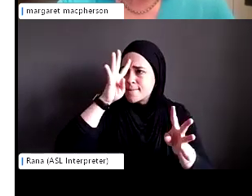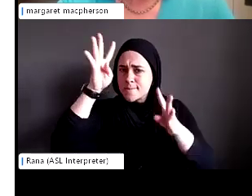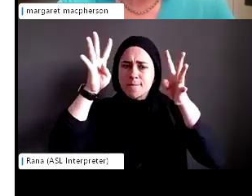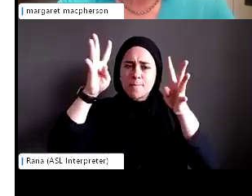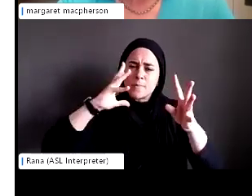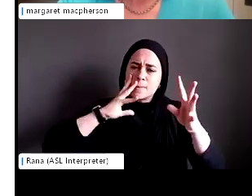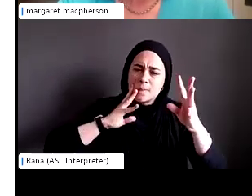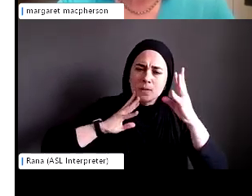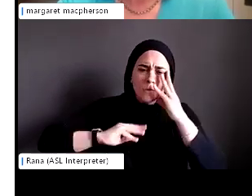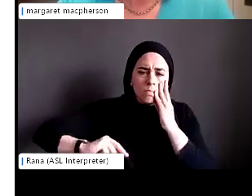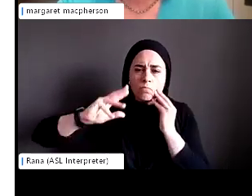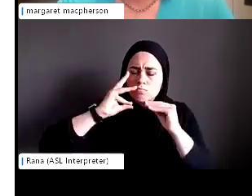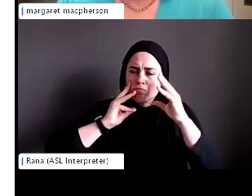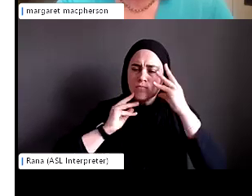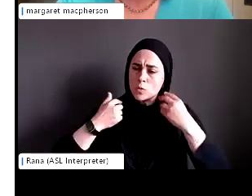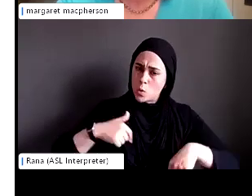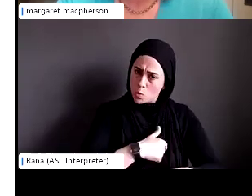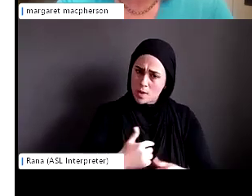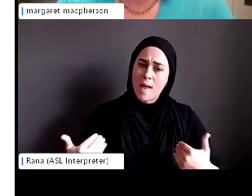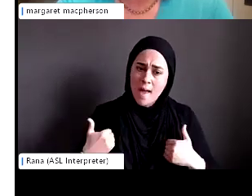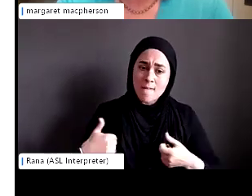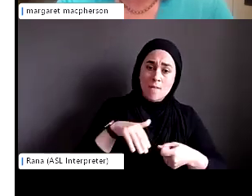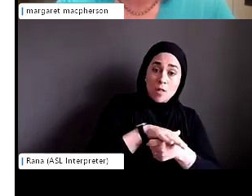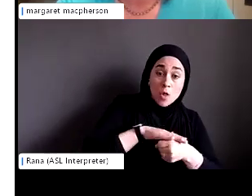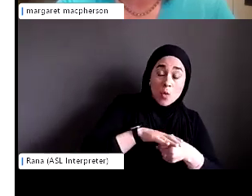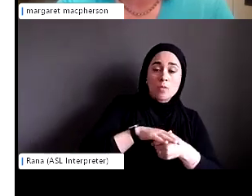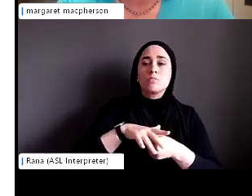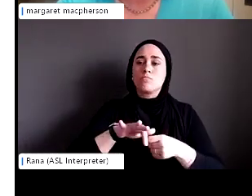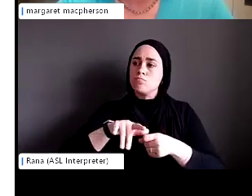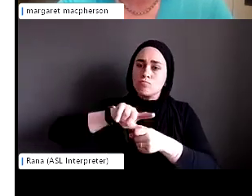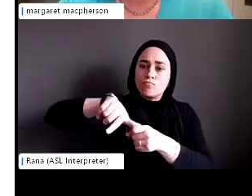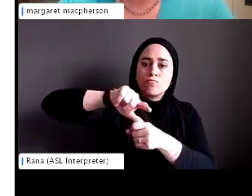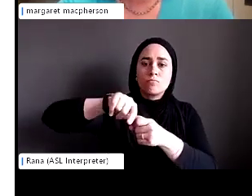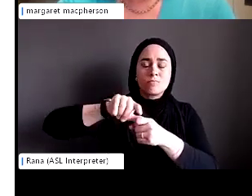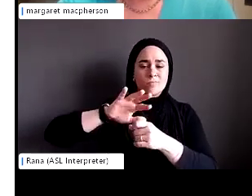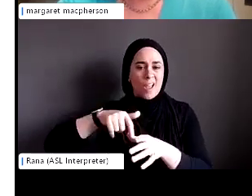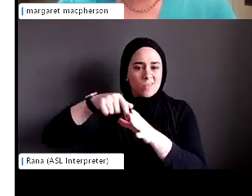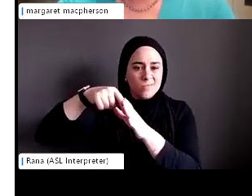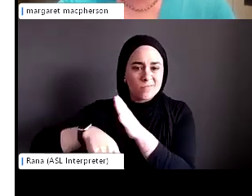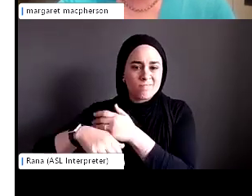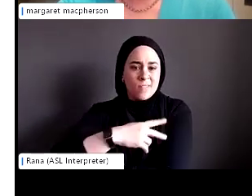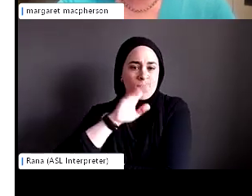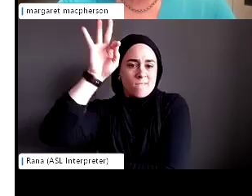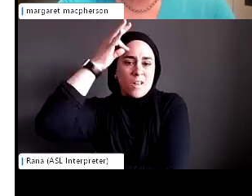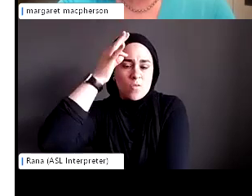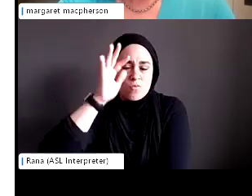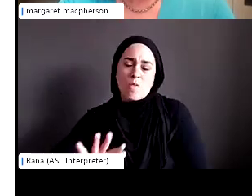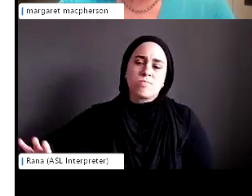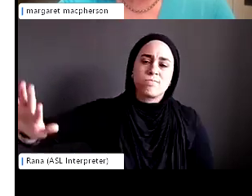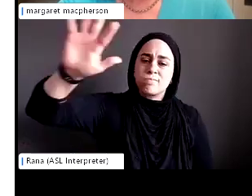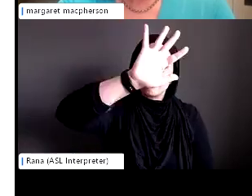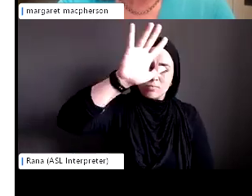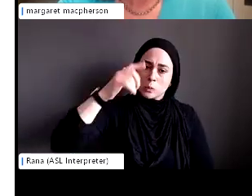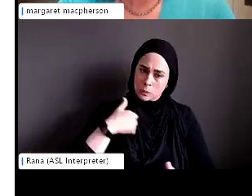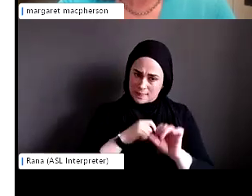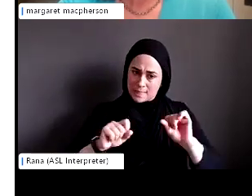at the local, regional, and federal levels so that we can advance pan-Canadian goals. And of course, what we're really talking about